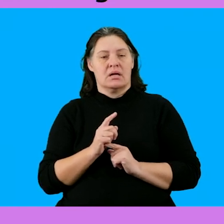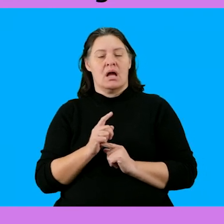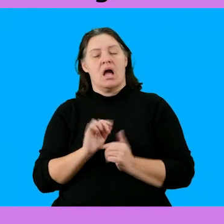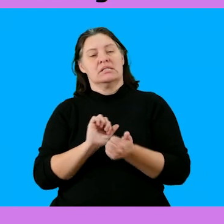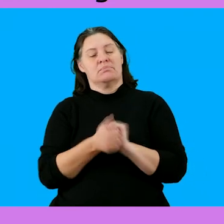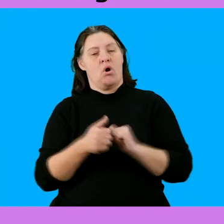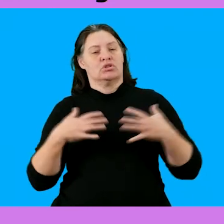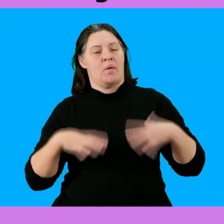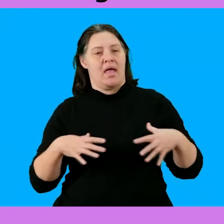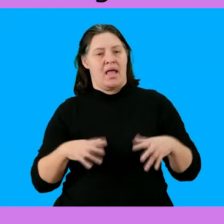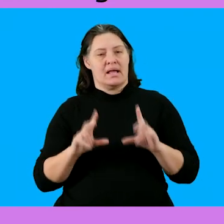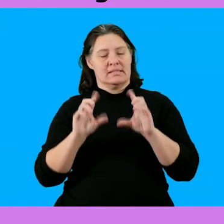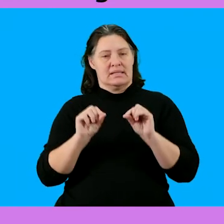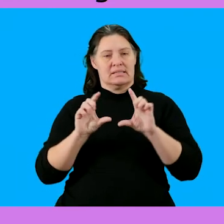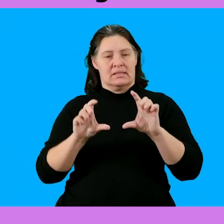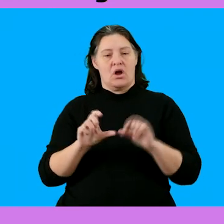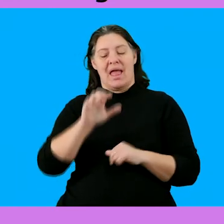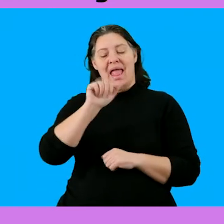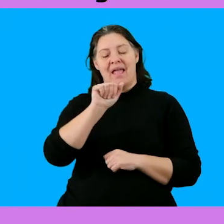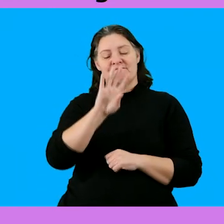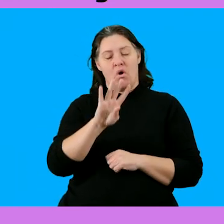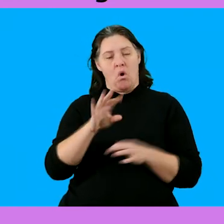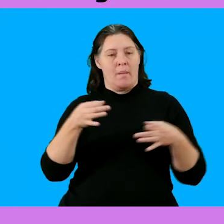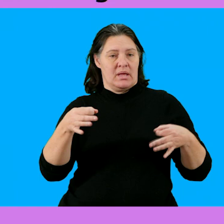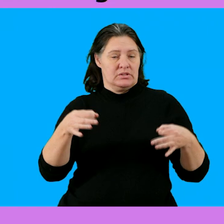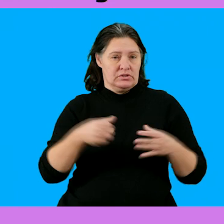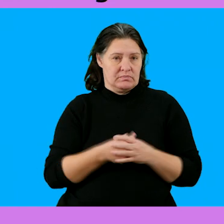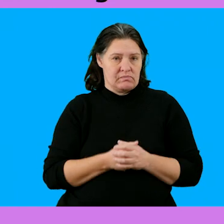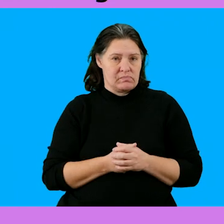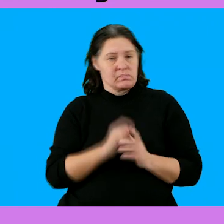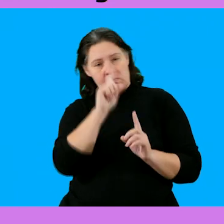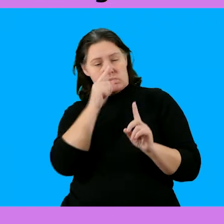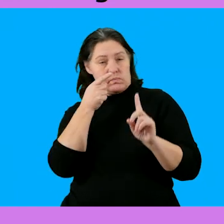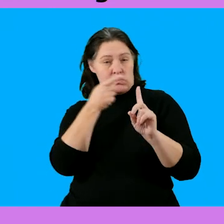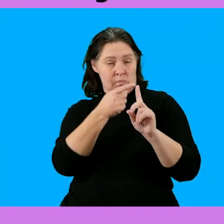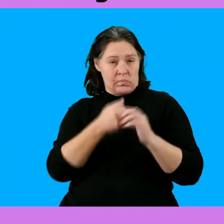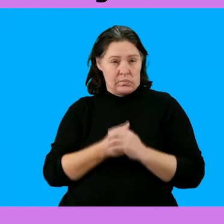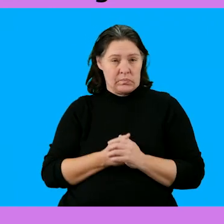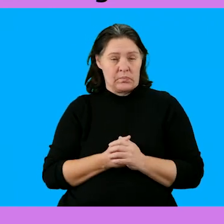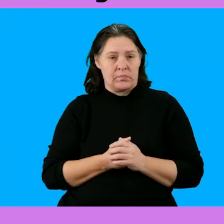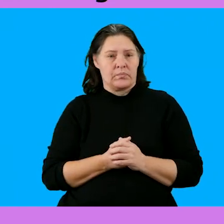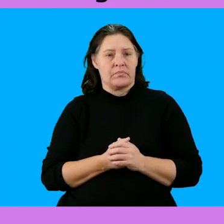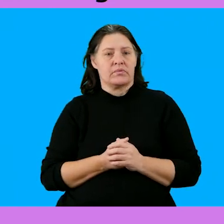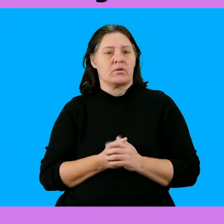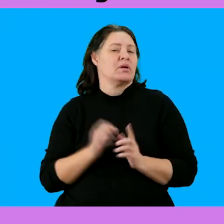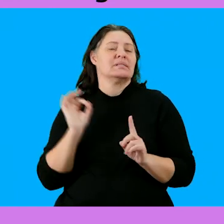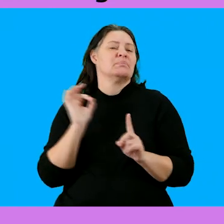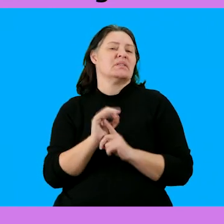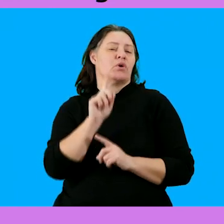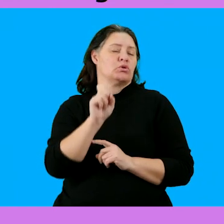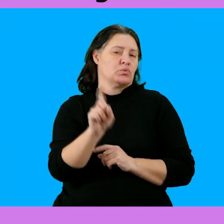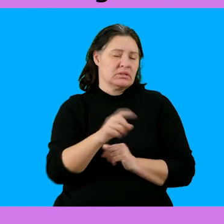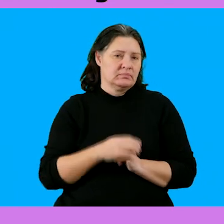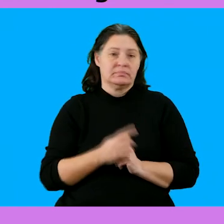a set of sportswear on an A4 page. That is our aim. All right. But now, what is the